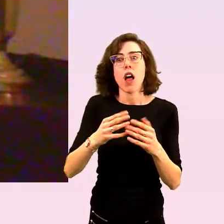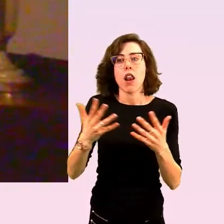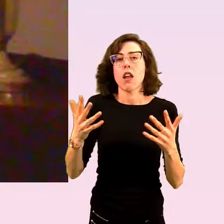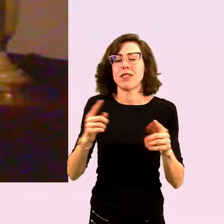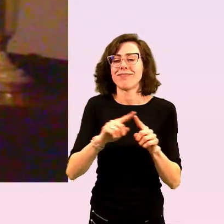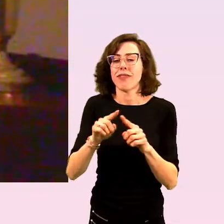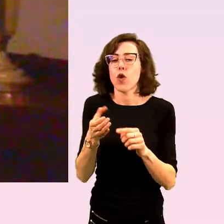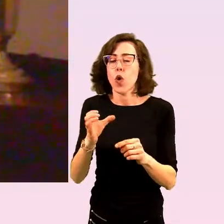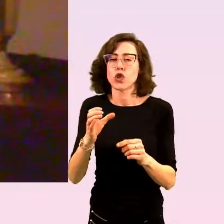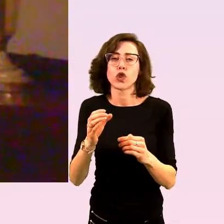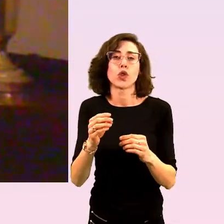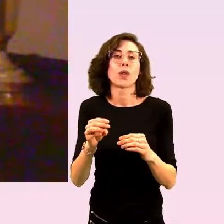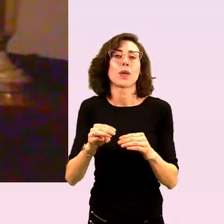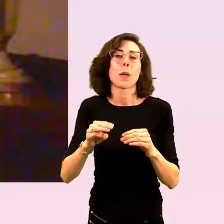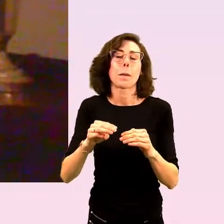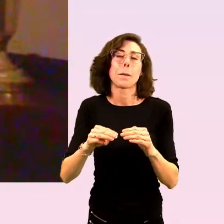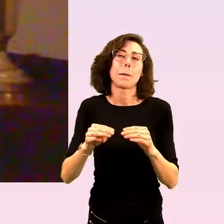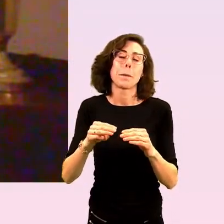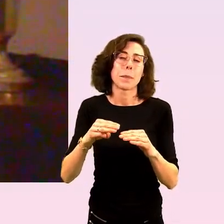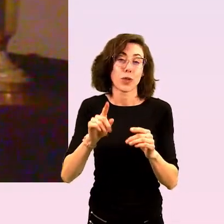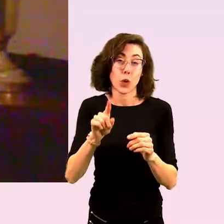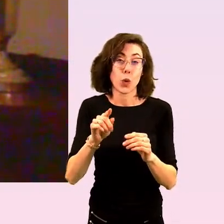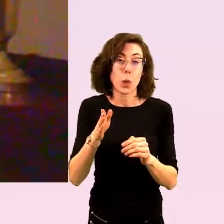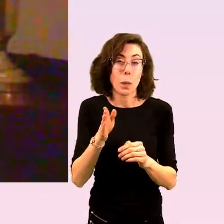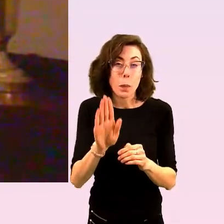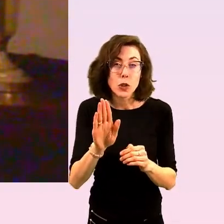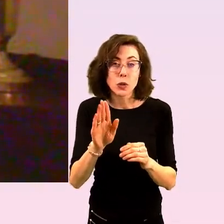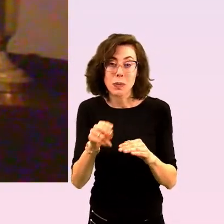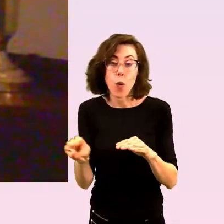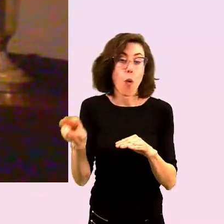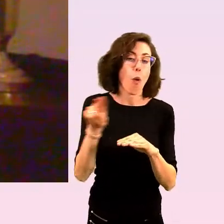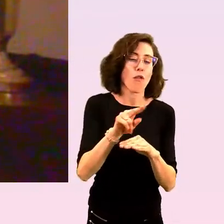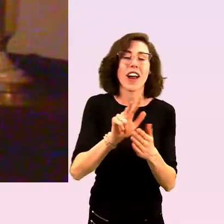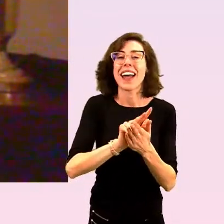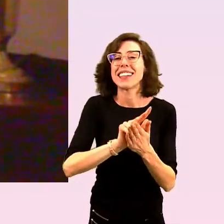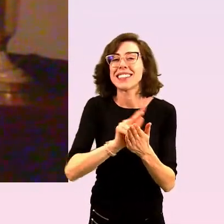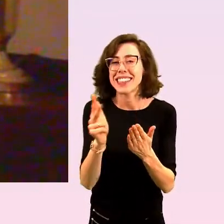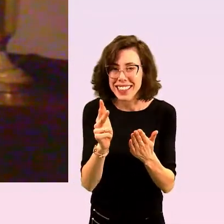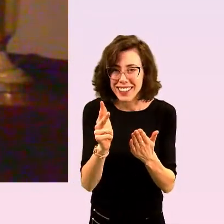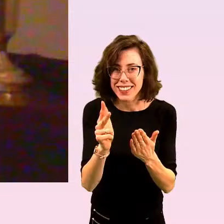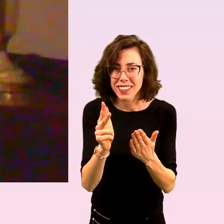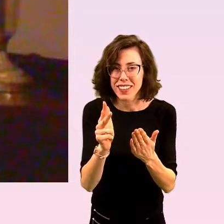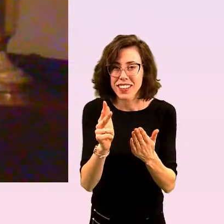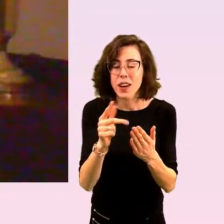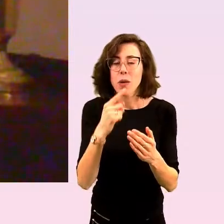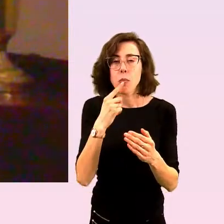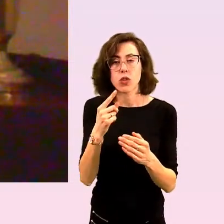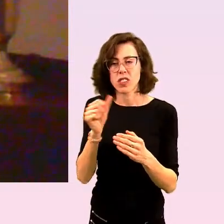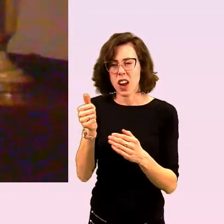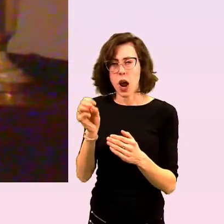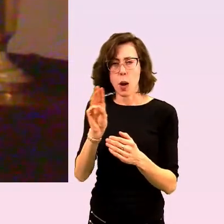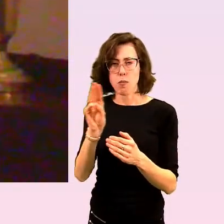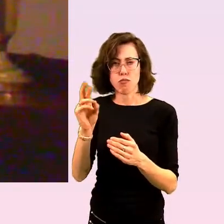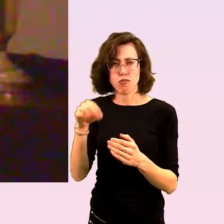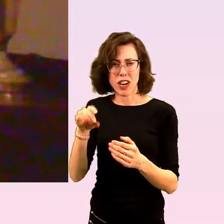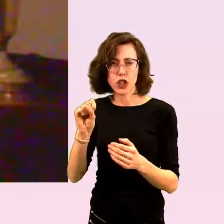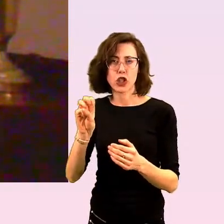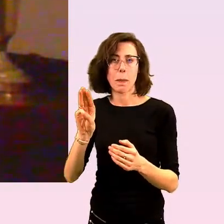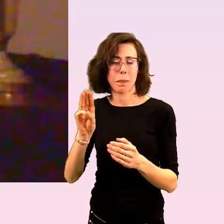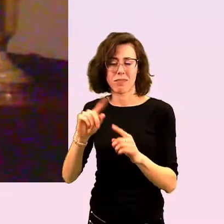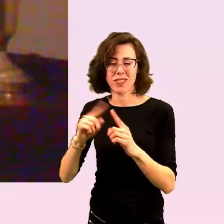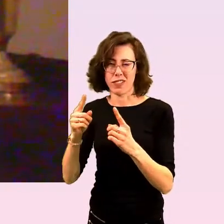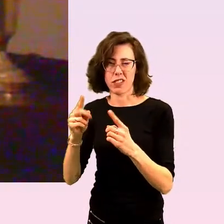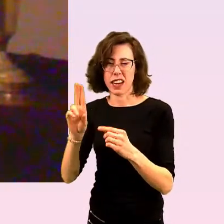example, you have to be over 18, but there are some provisions such as apprenticeship, youth reach, that is younger than that. And in relation to your query